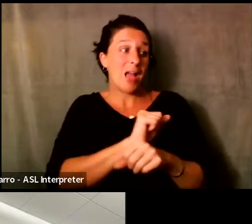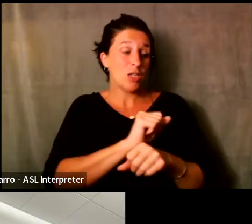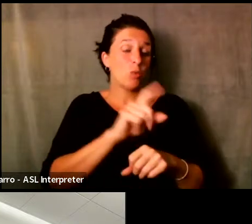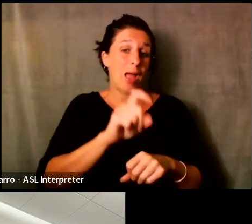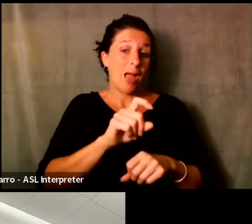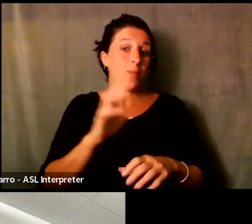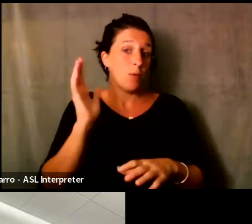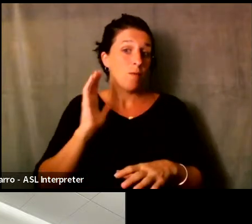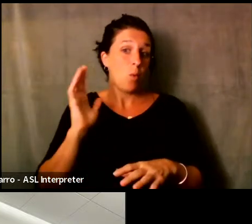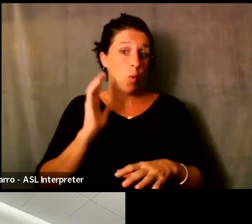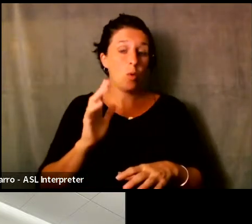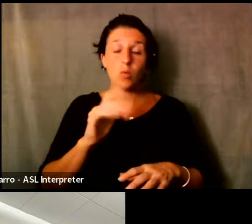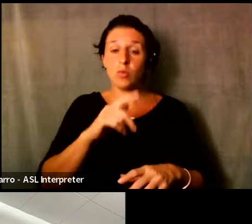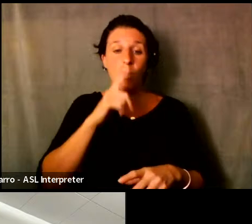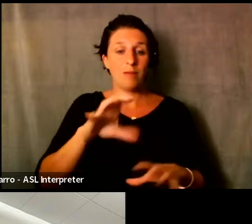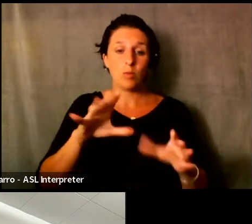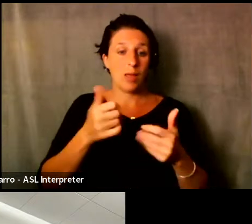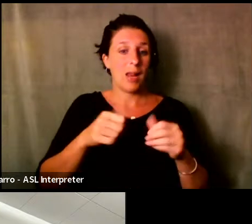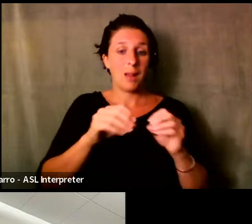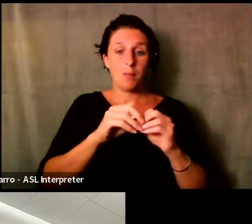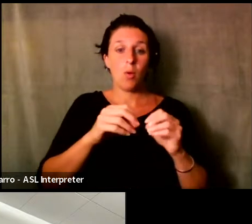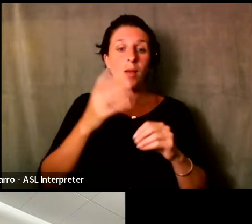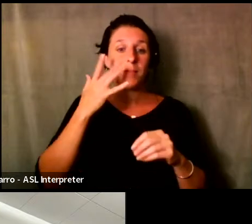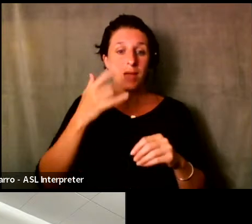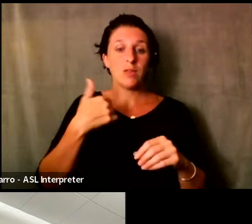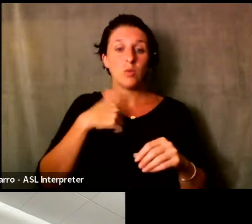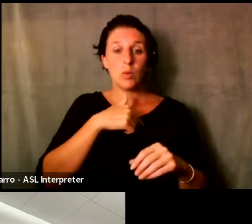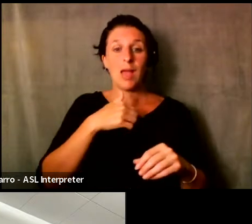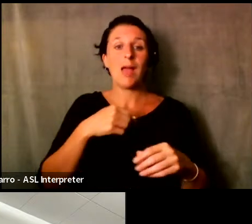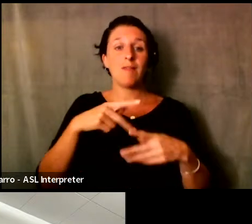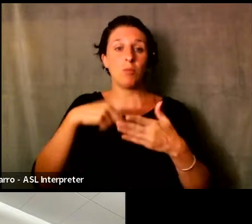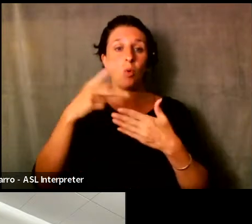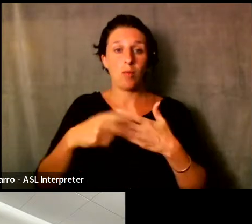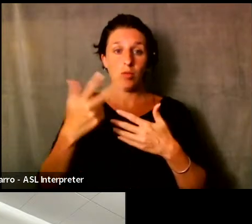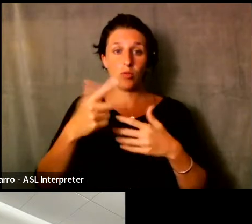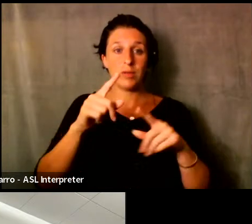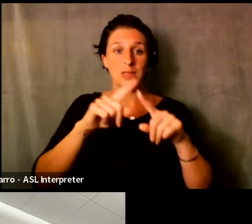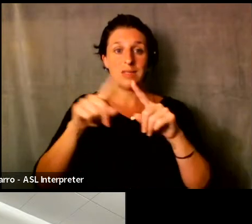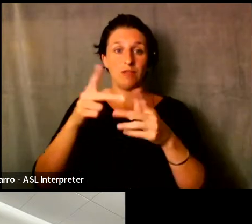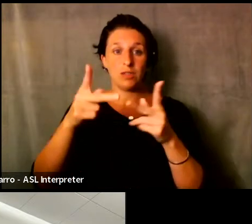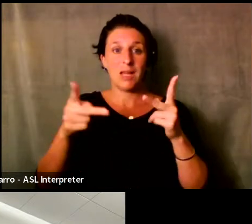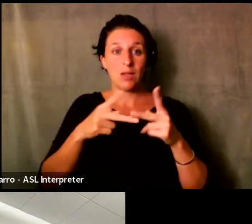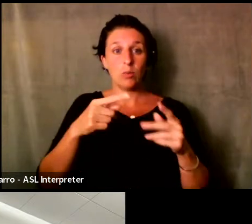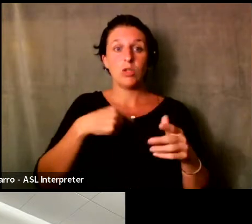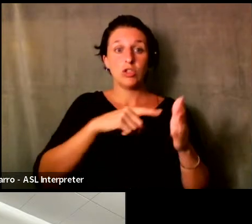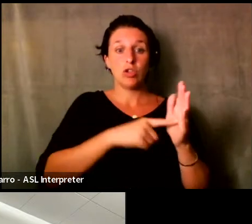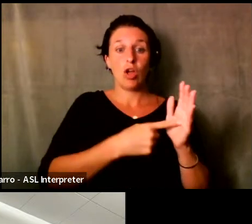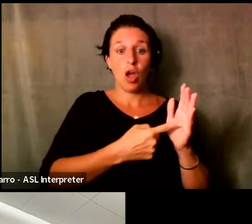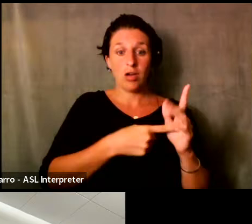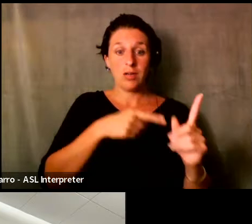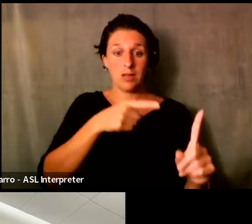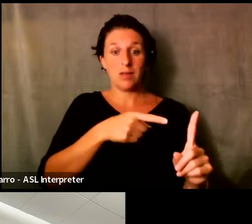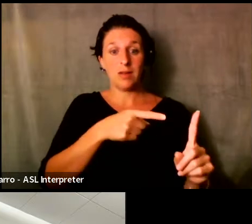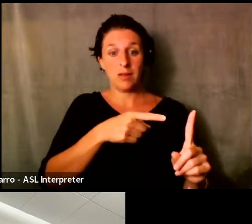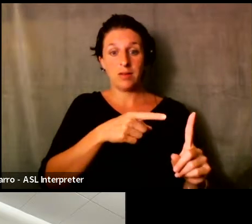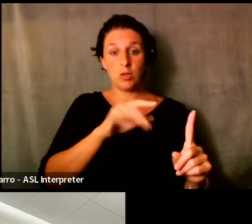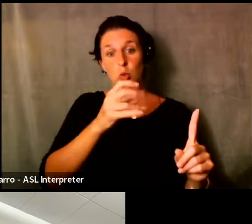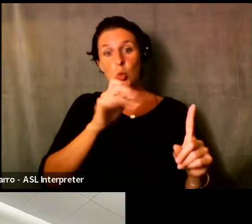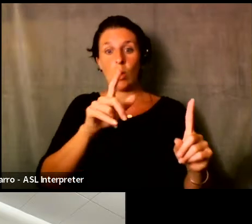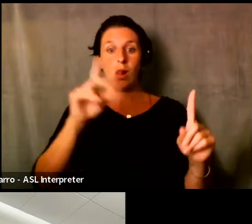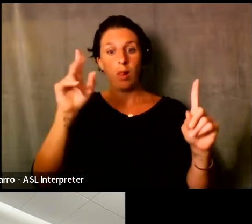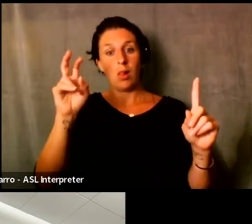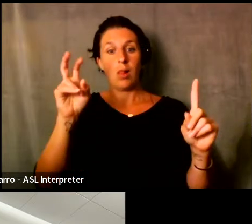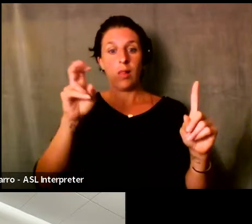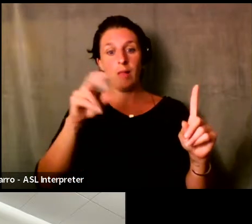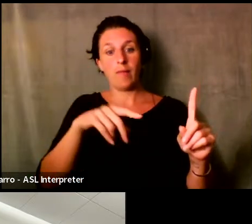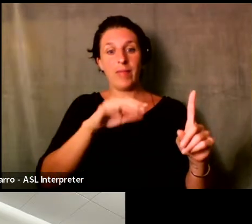anymore because we've been able to establish programs at 3 sites, but we actually started the program because the sort of jewel of the district is at San Mateo with the big center